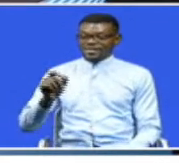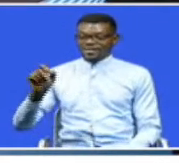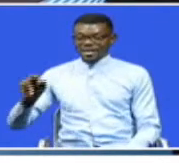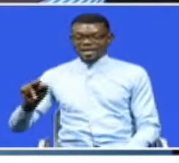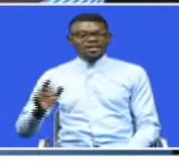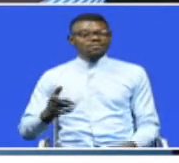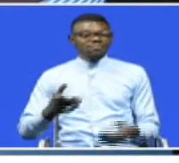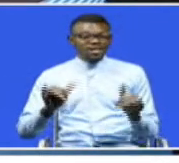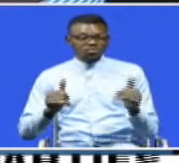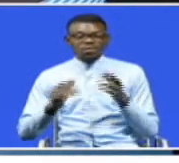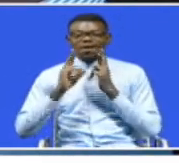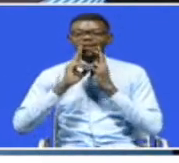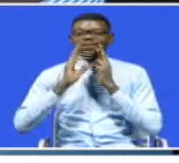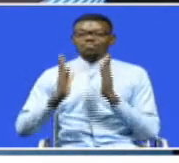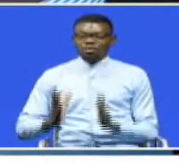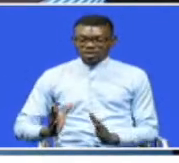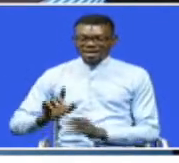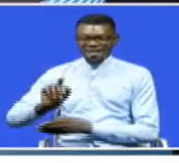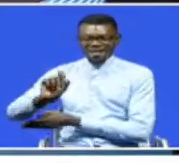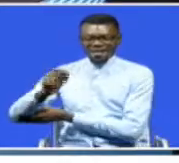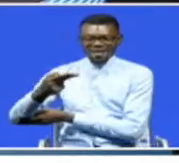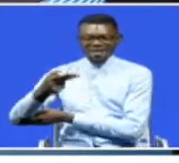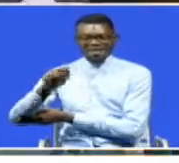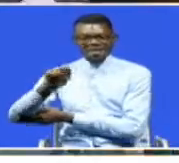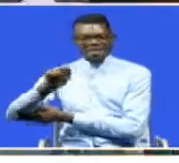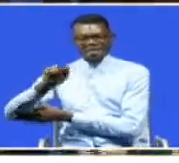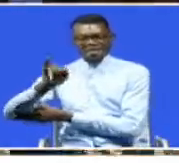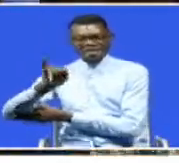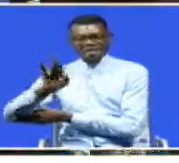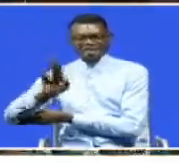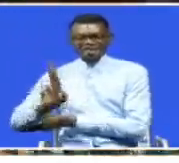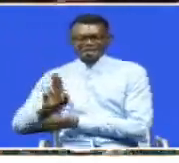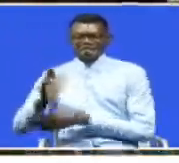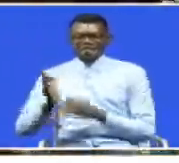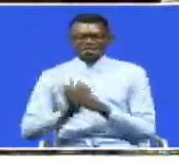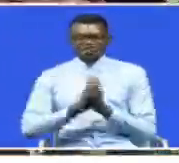senior political reporter Chris Thairu with those details.